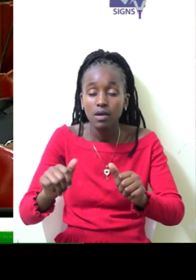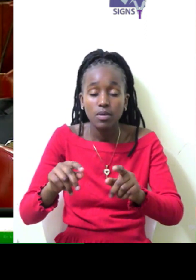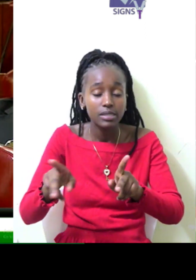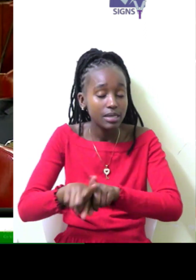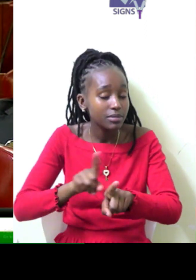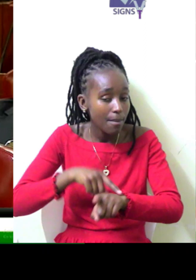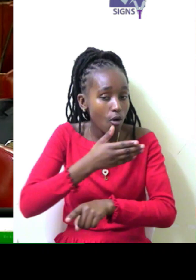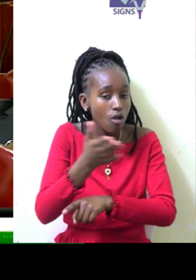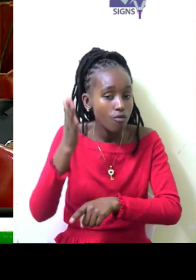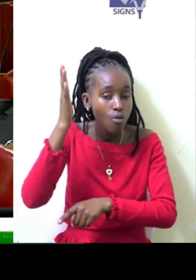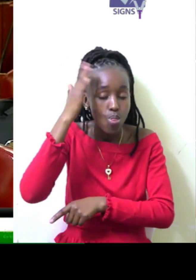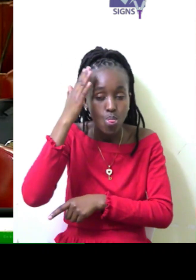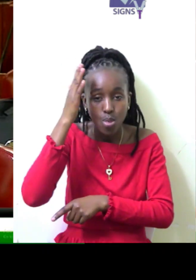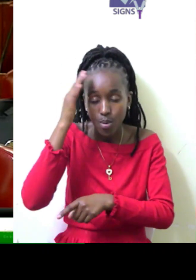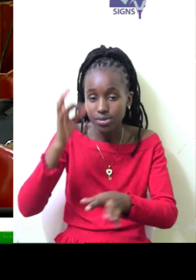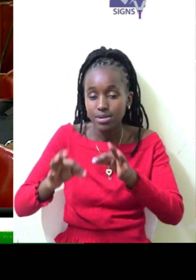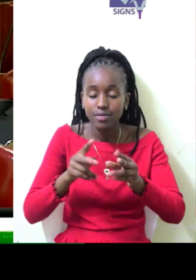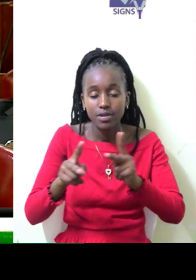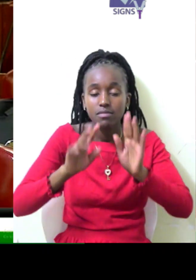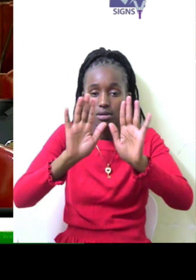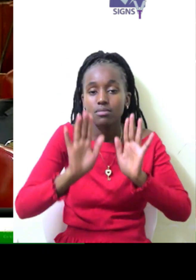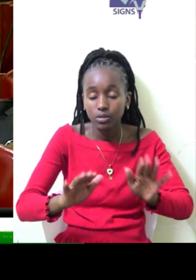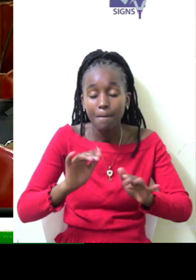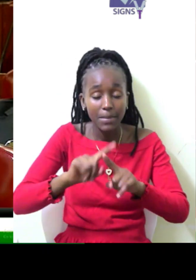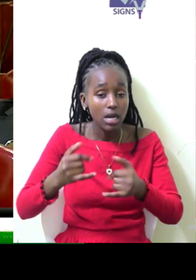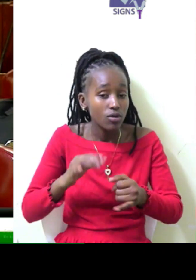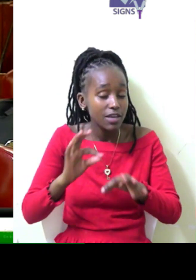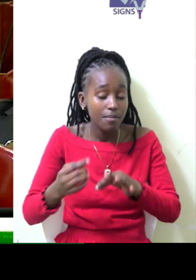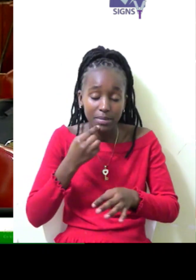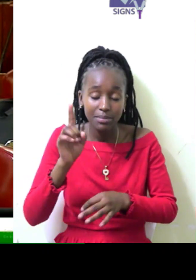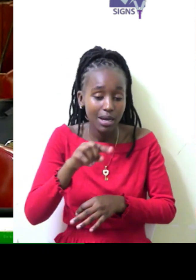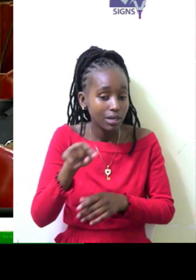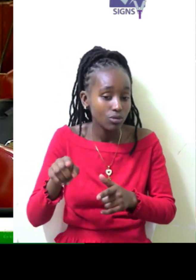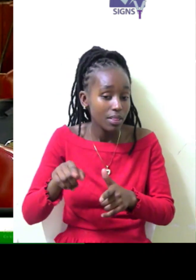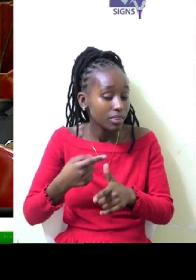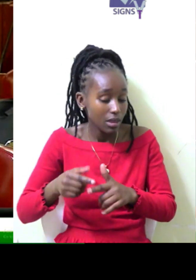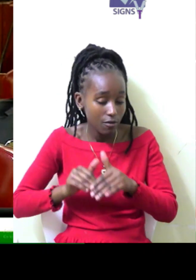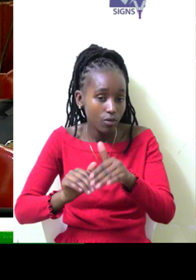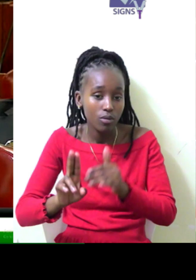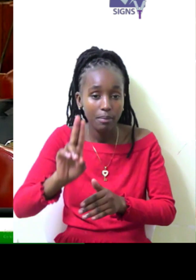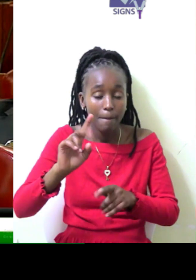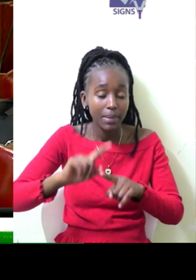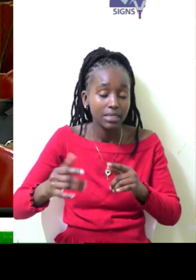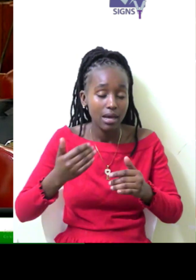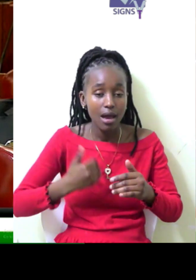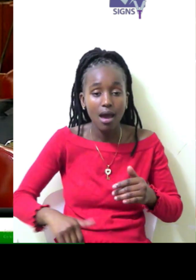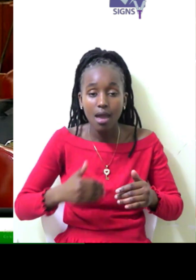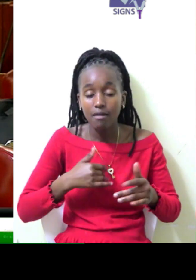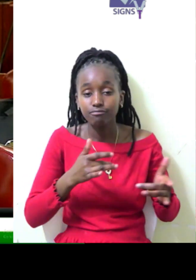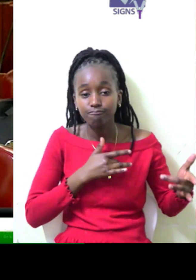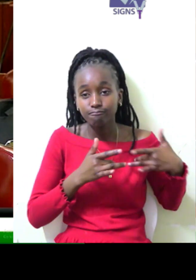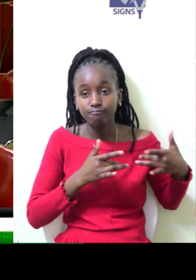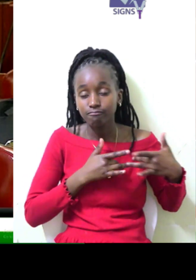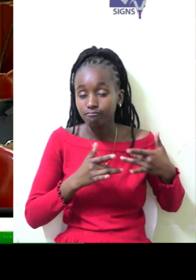that the committee, if indeed you have recommended, proceed and deal with it. Honorable Speaker, I have a concern with what is at clause